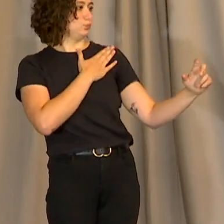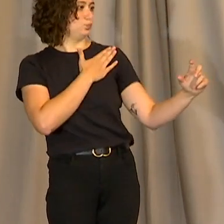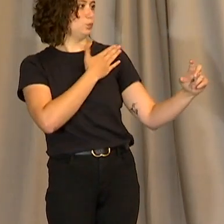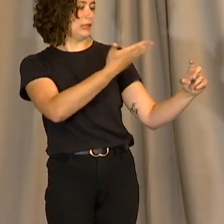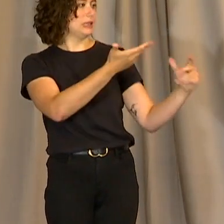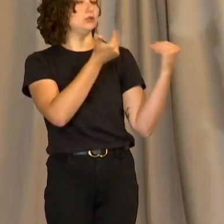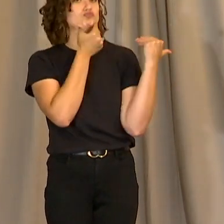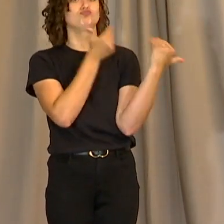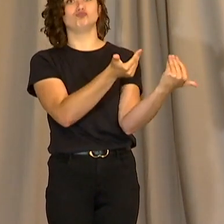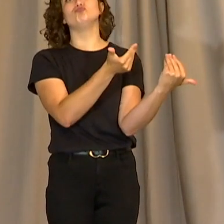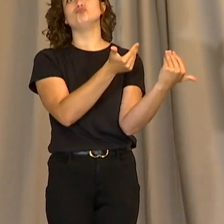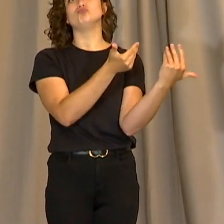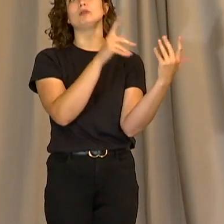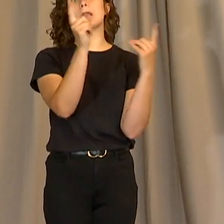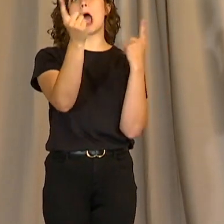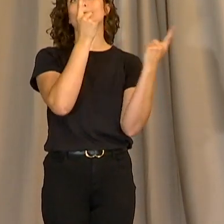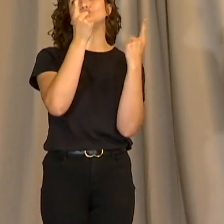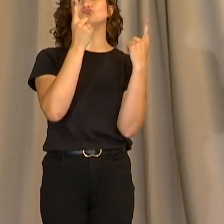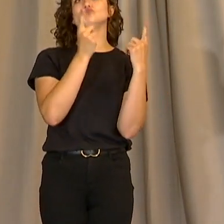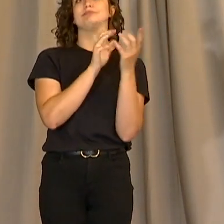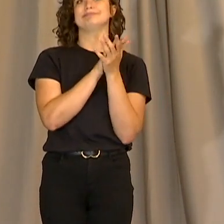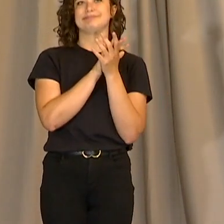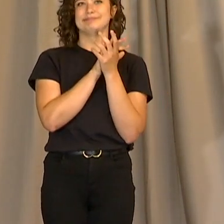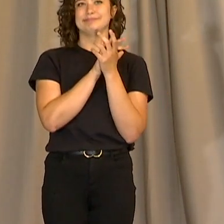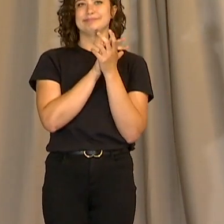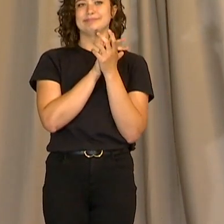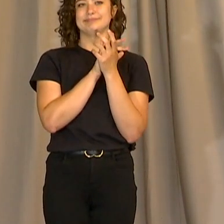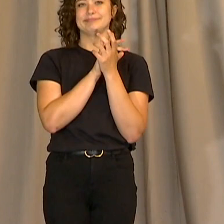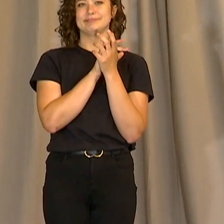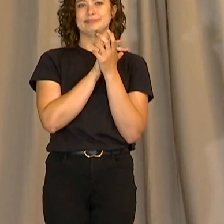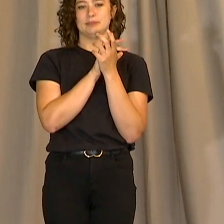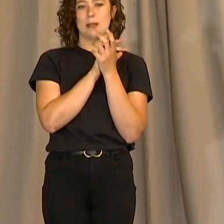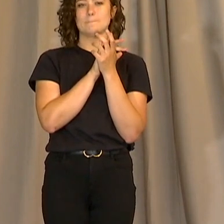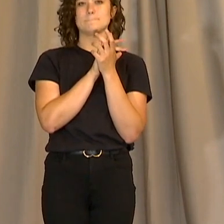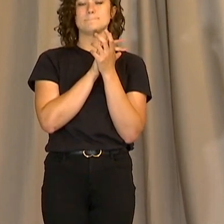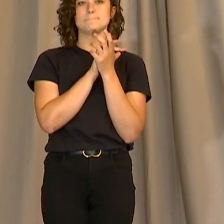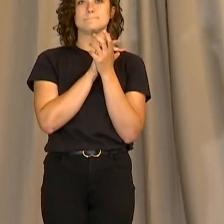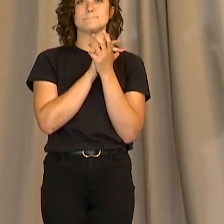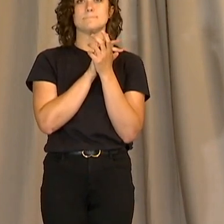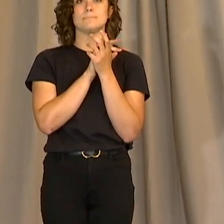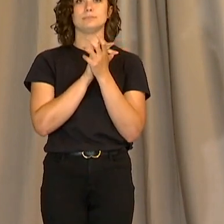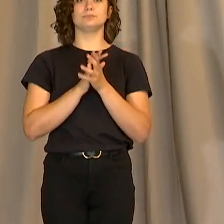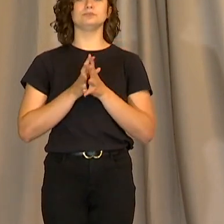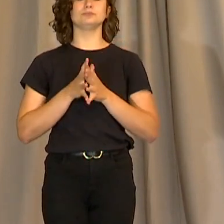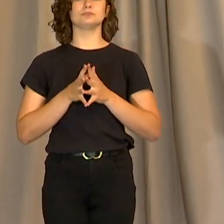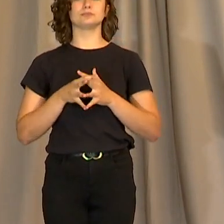to have folks share some conversation. You have to go.